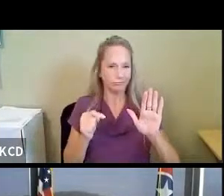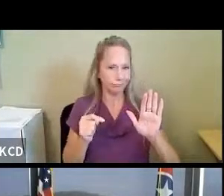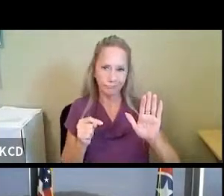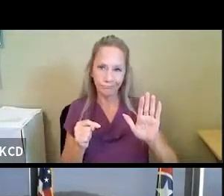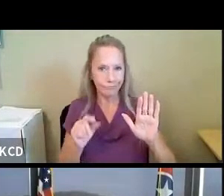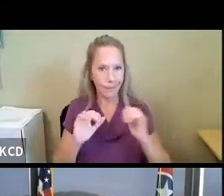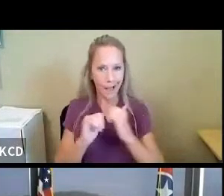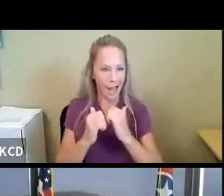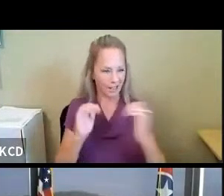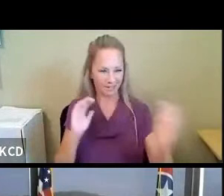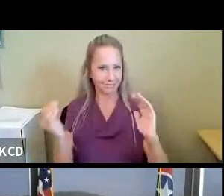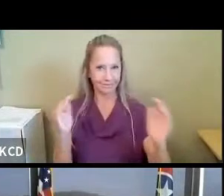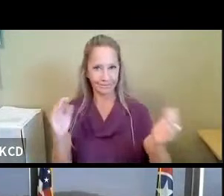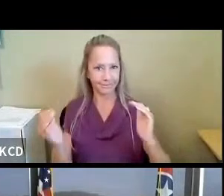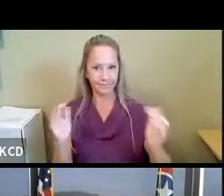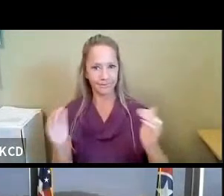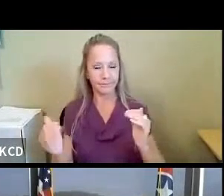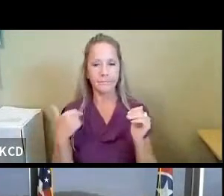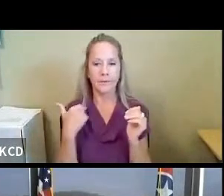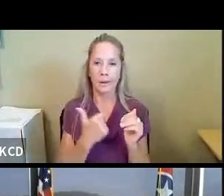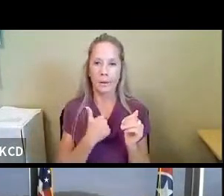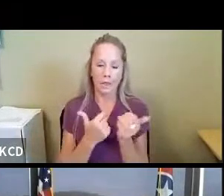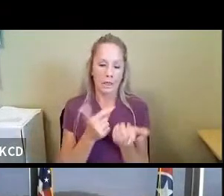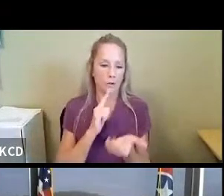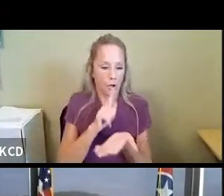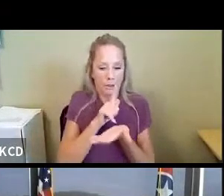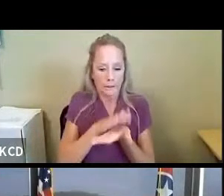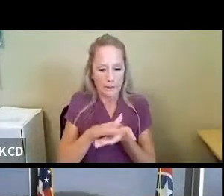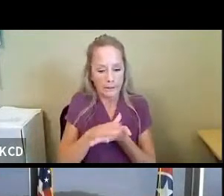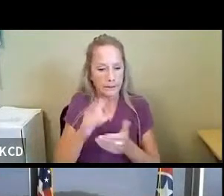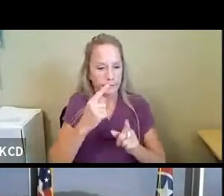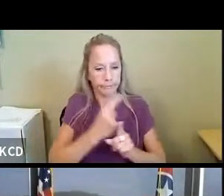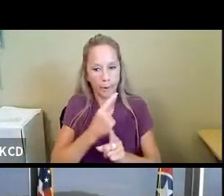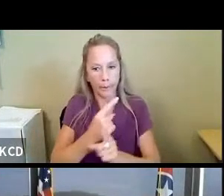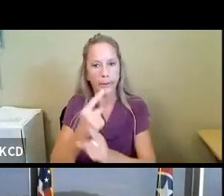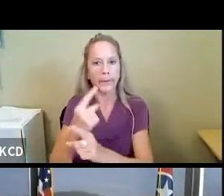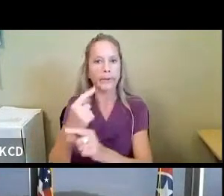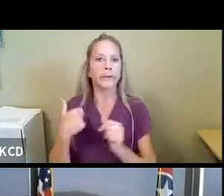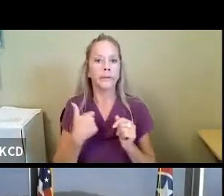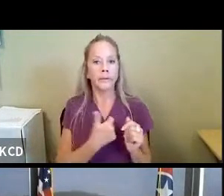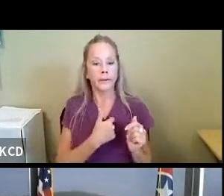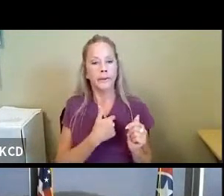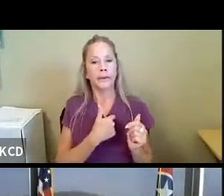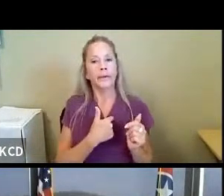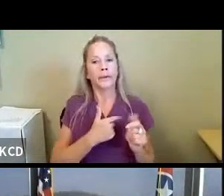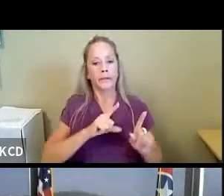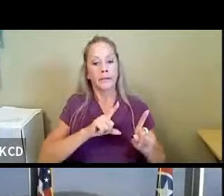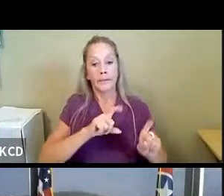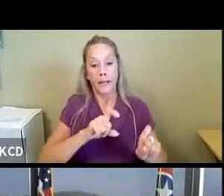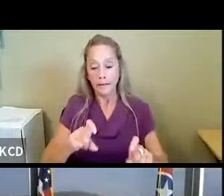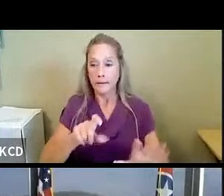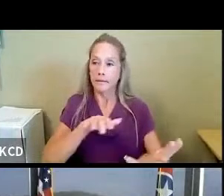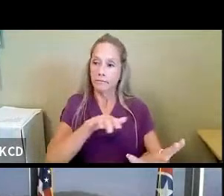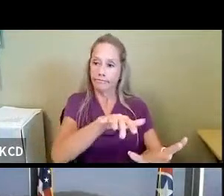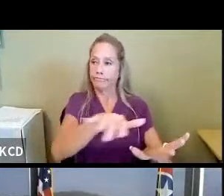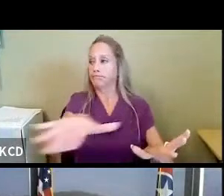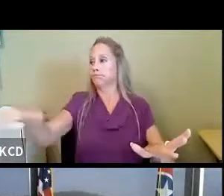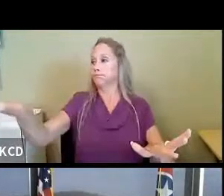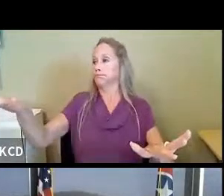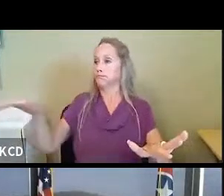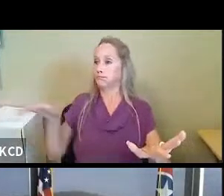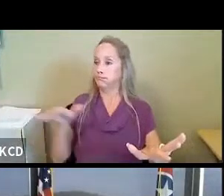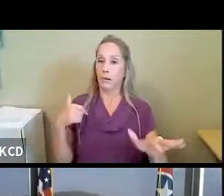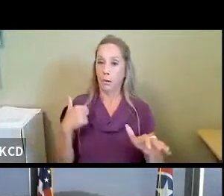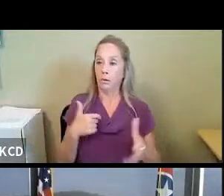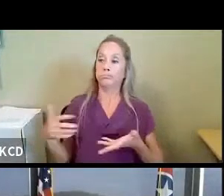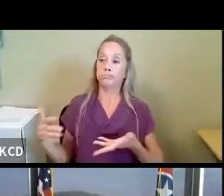and Greek houses on campus. Those first collections have been made and the results are in. I haven't seen them yet.